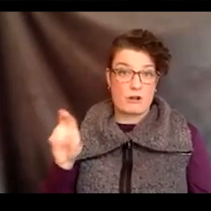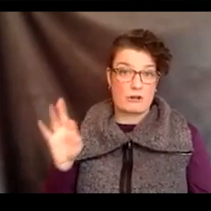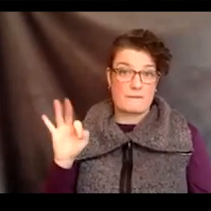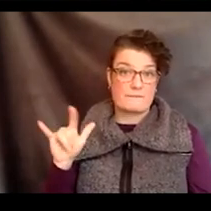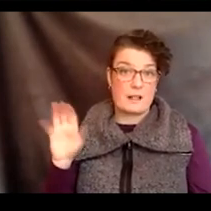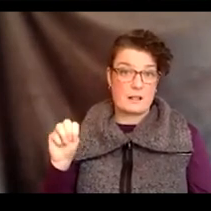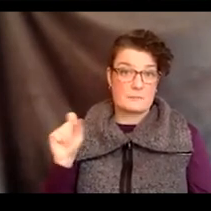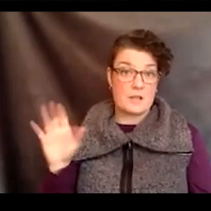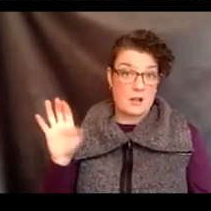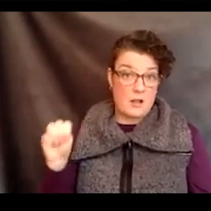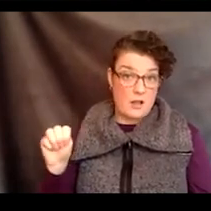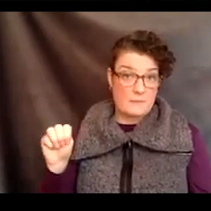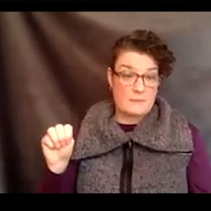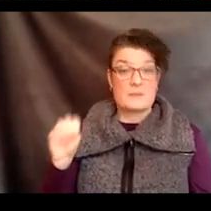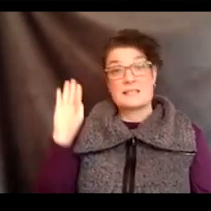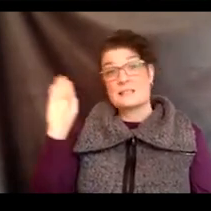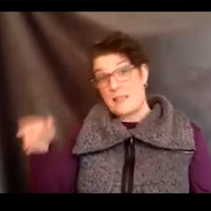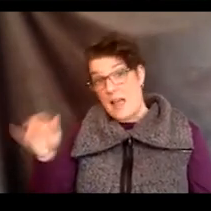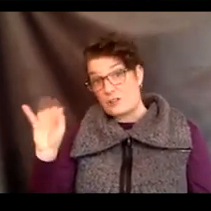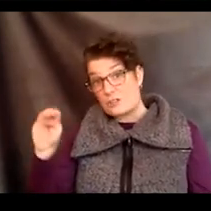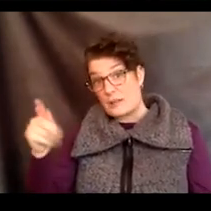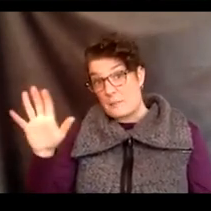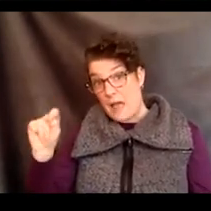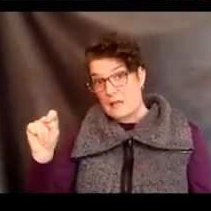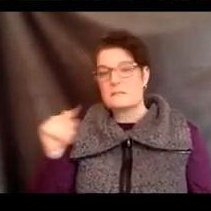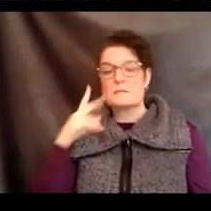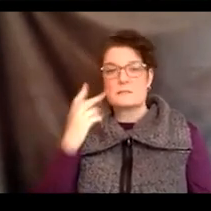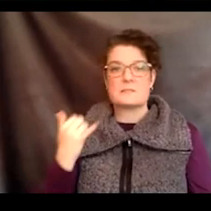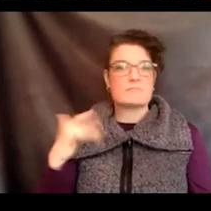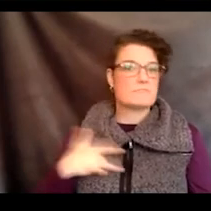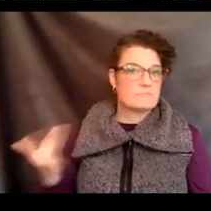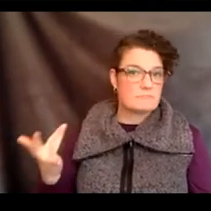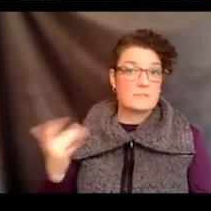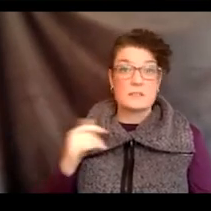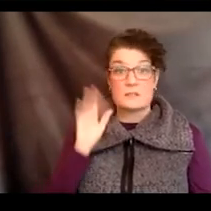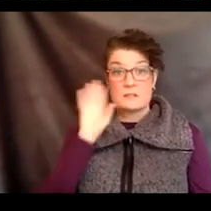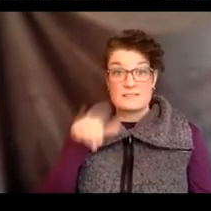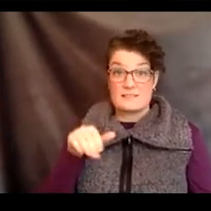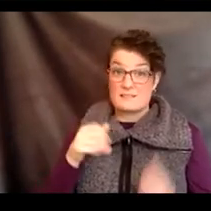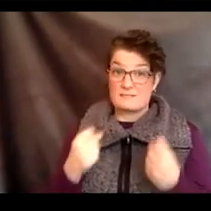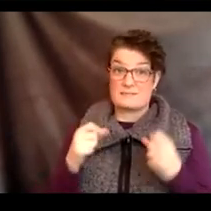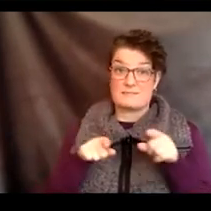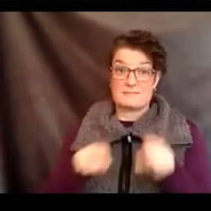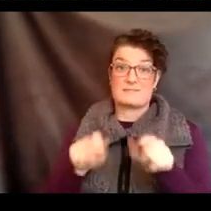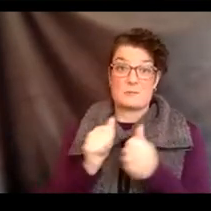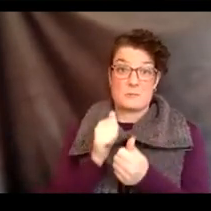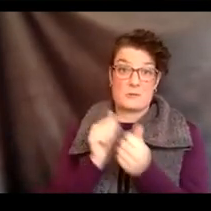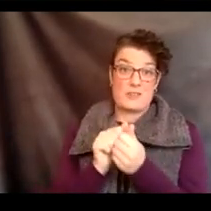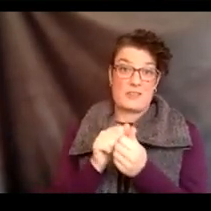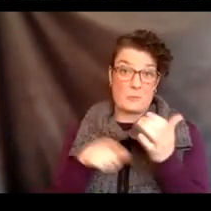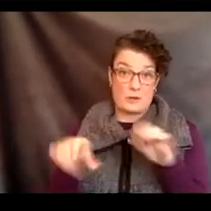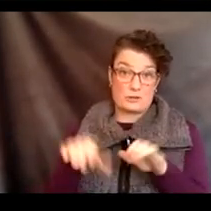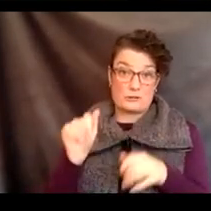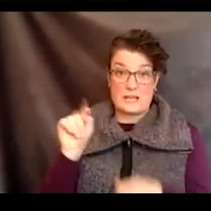tryharderfilm.com. And if you go to /impact, you can see what we're up to. It's very much in sync with what you're doing at DocLands and the